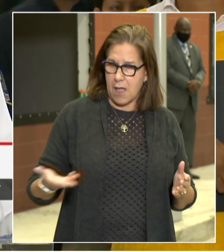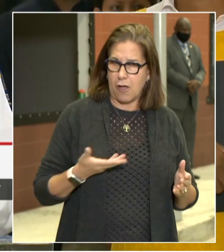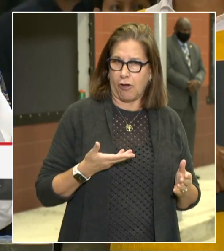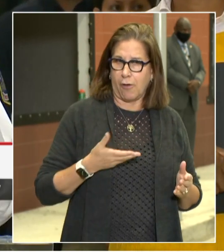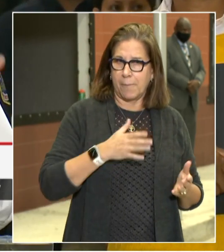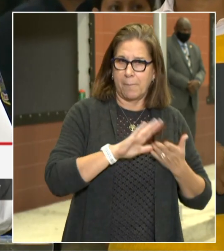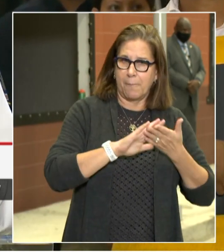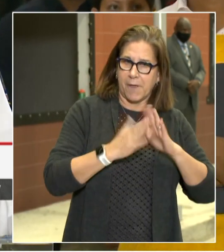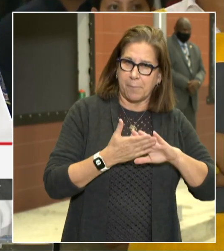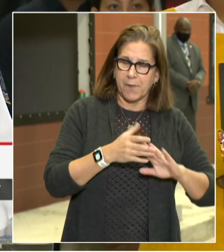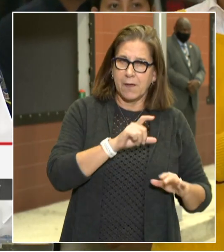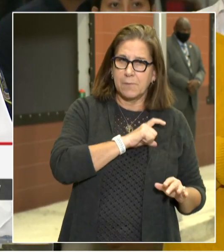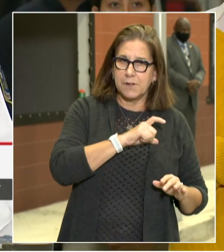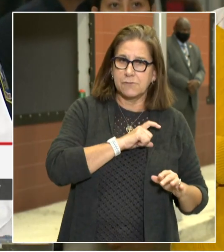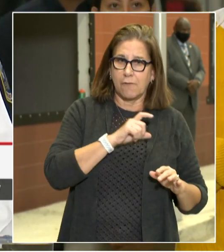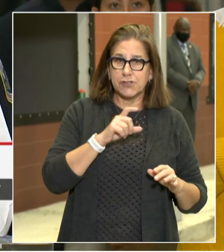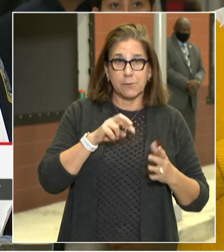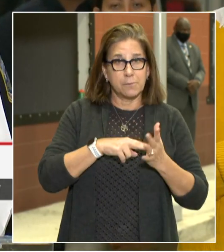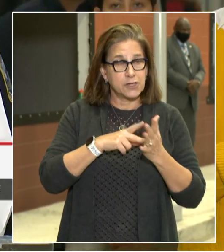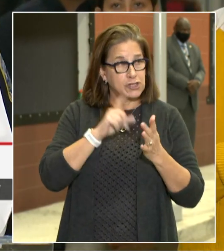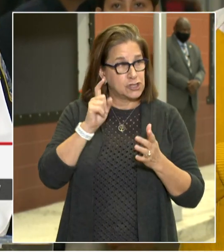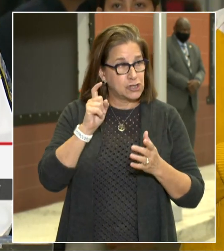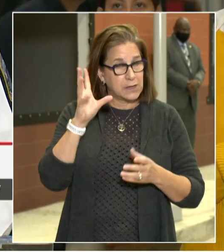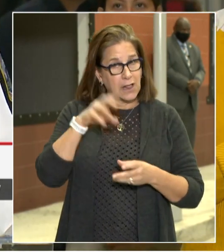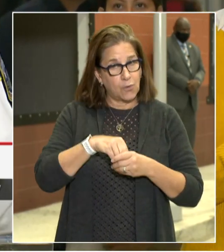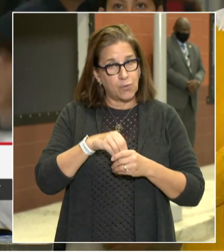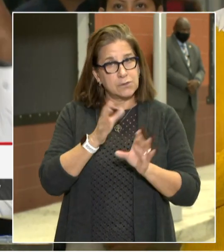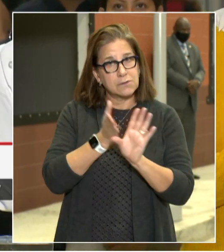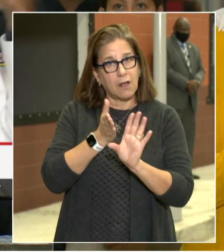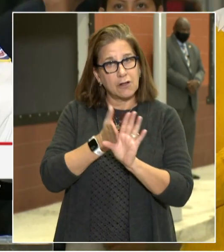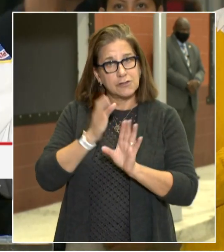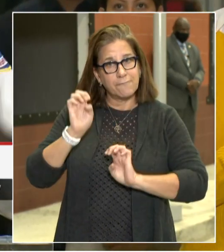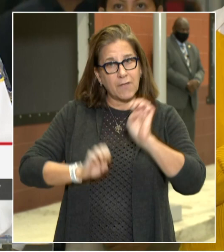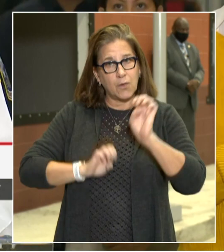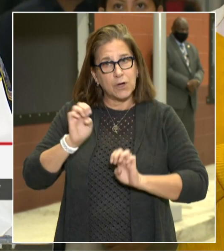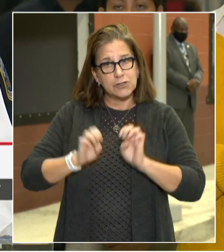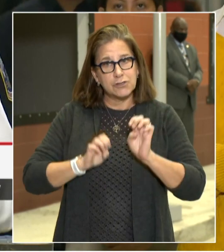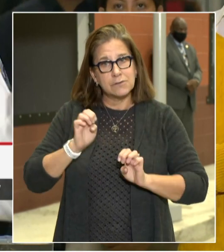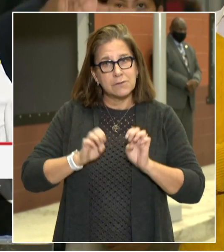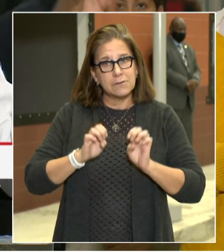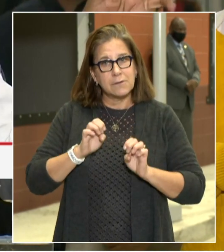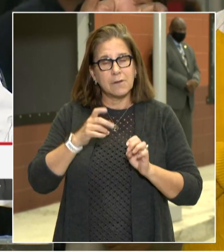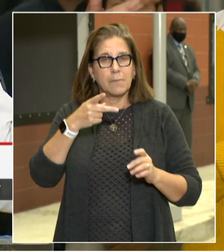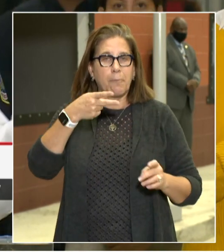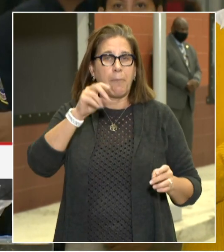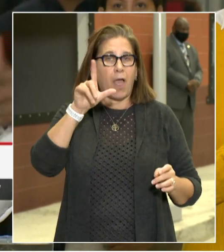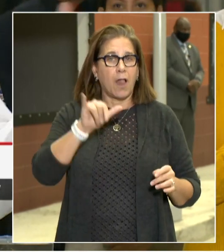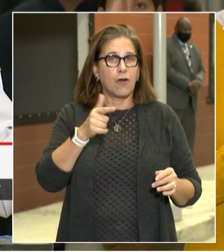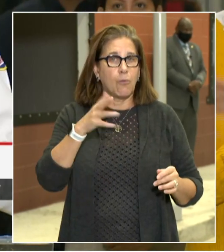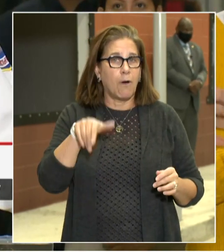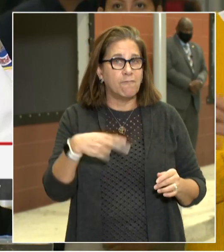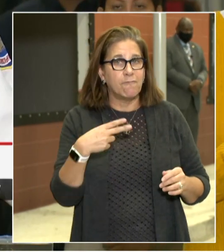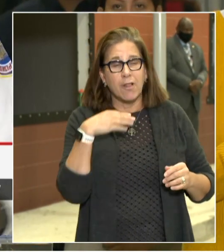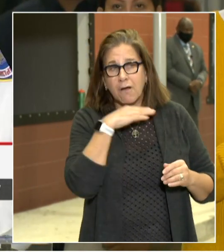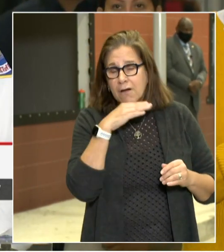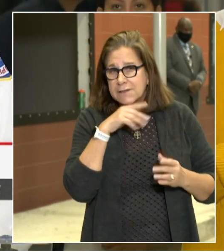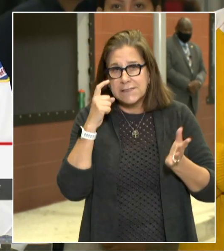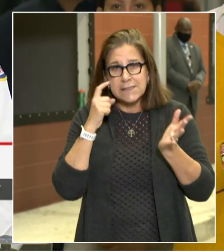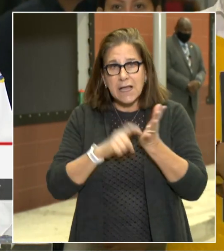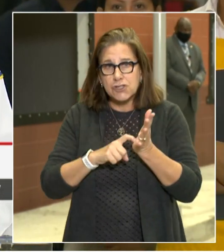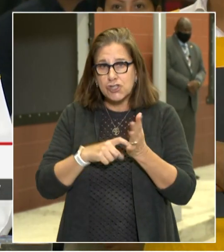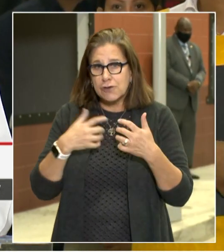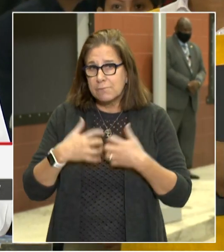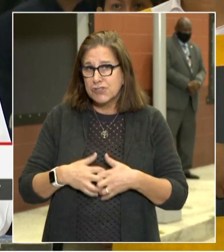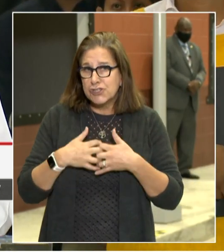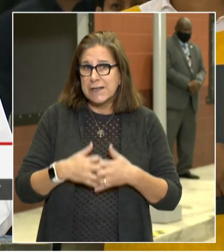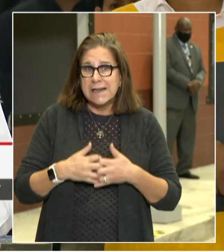include psychological evaluation, polygraph, etc. And there are people who, it will come back recommended. We recommend you not hire